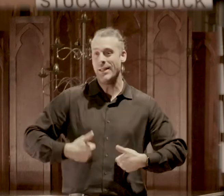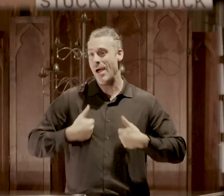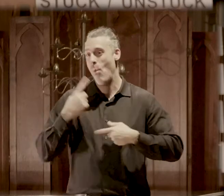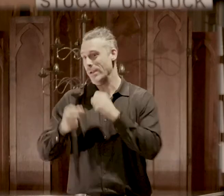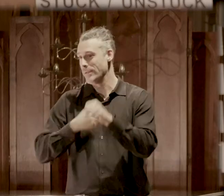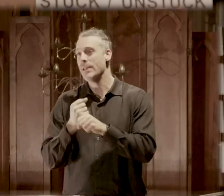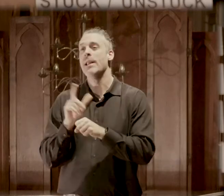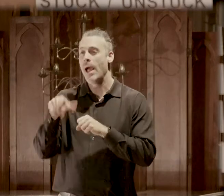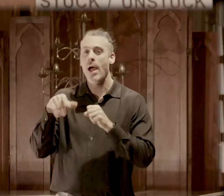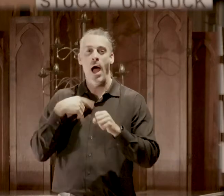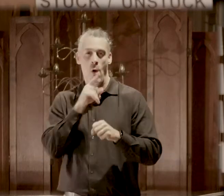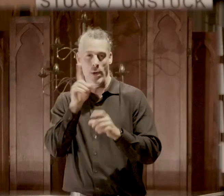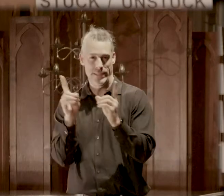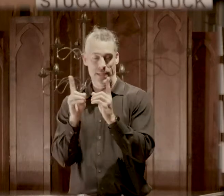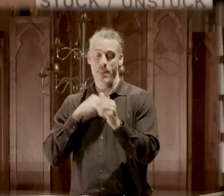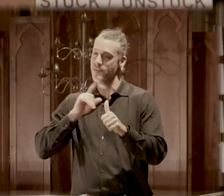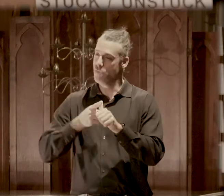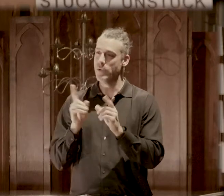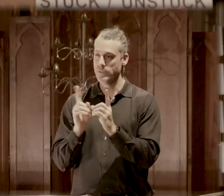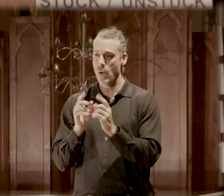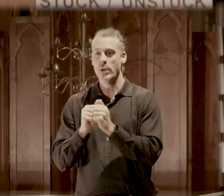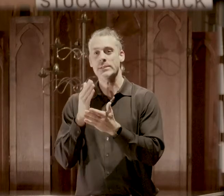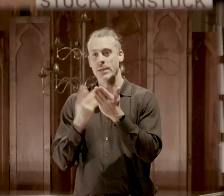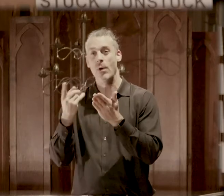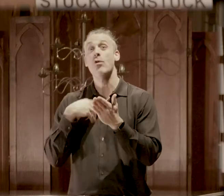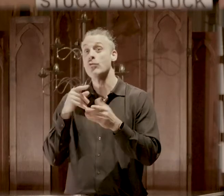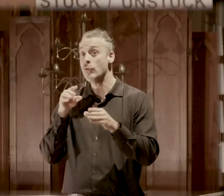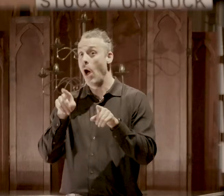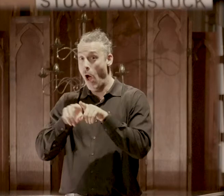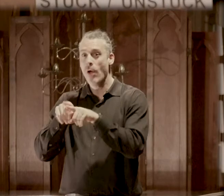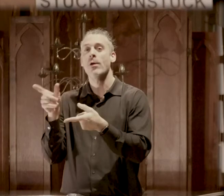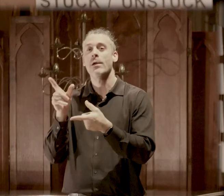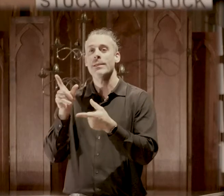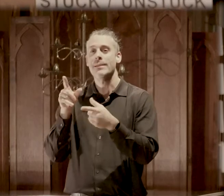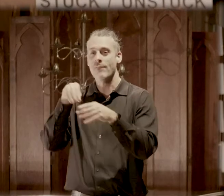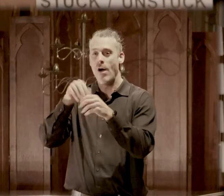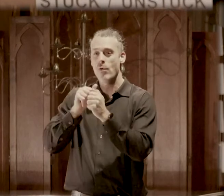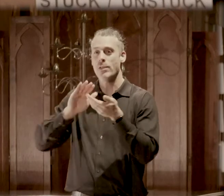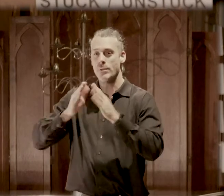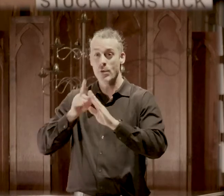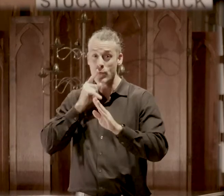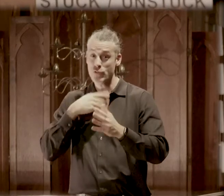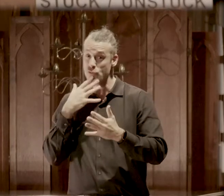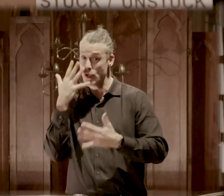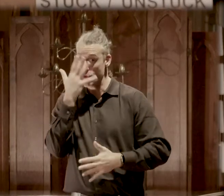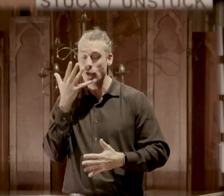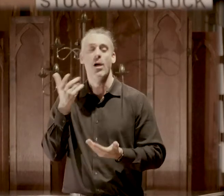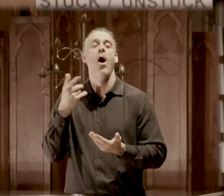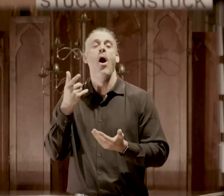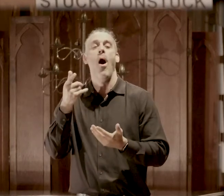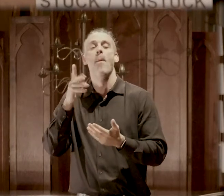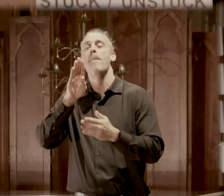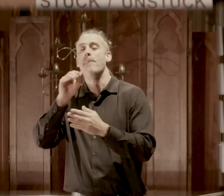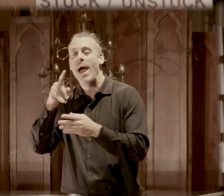year later, I was on a date. It was a first date with somebody else who's also in the community. She was one of the Lookers. That's